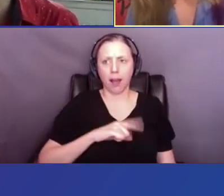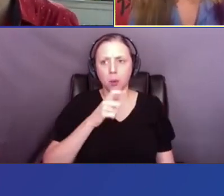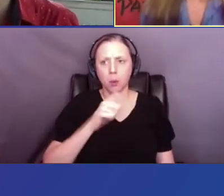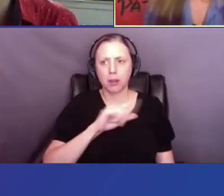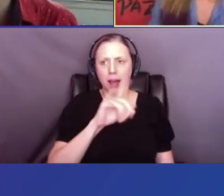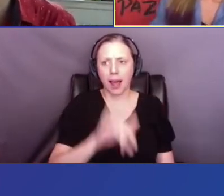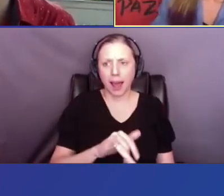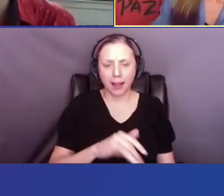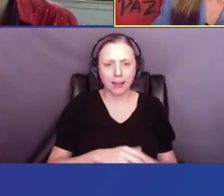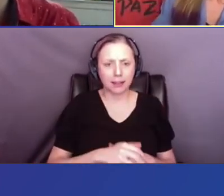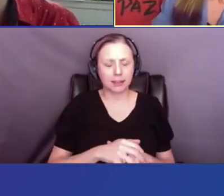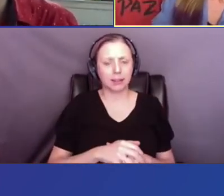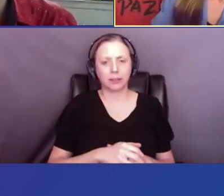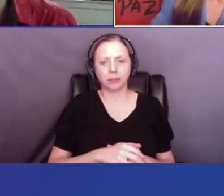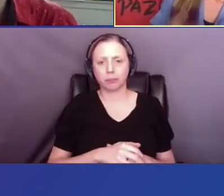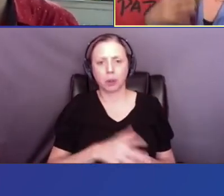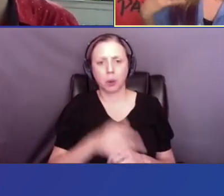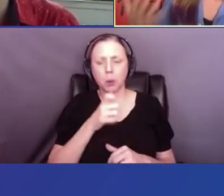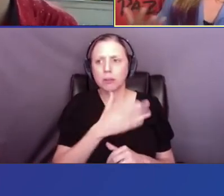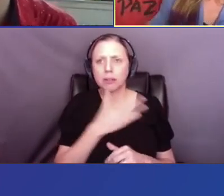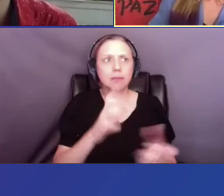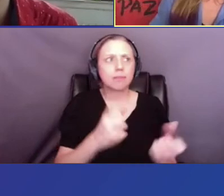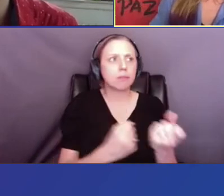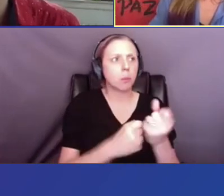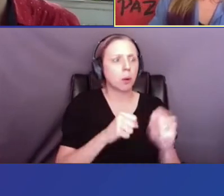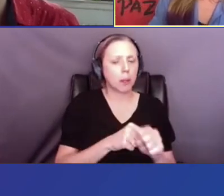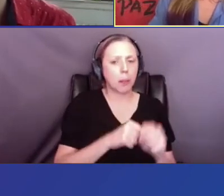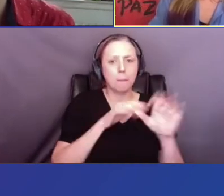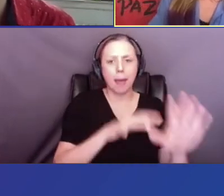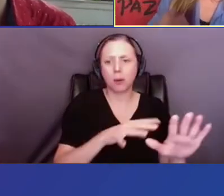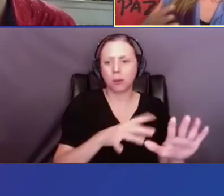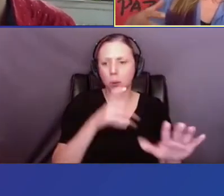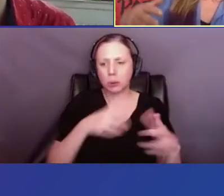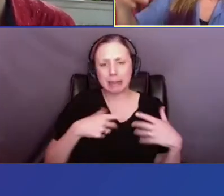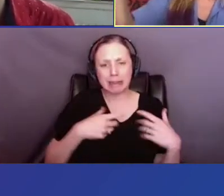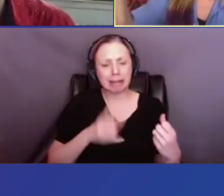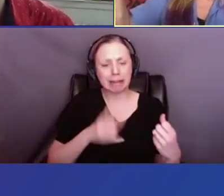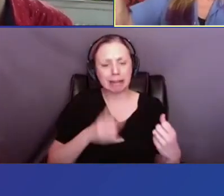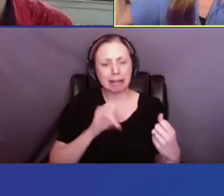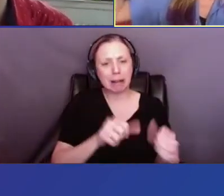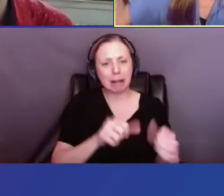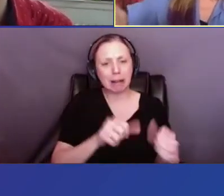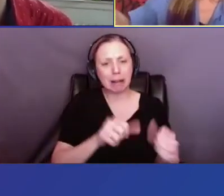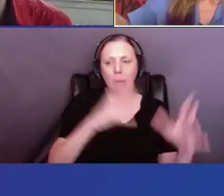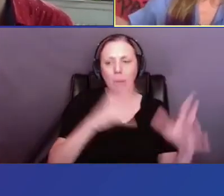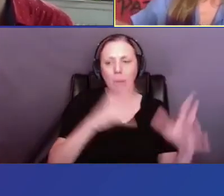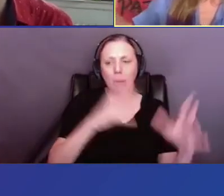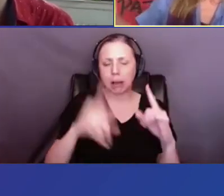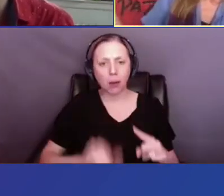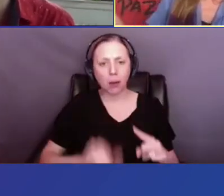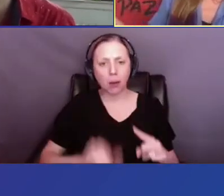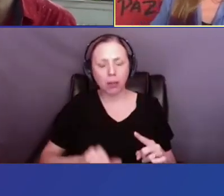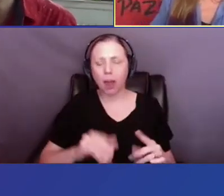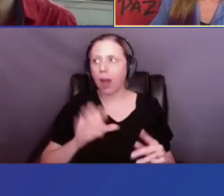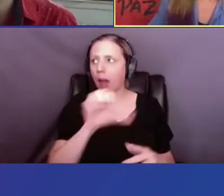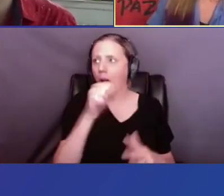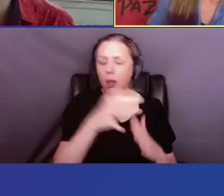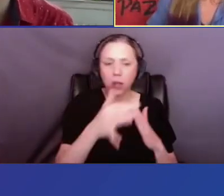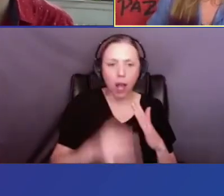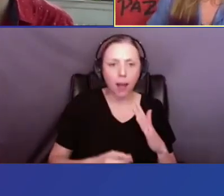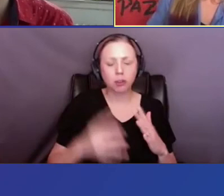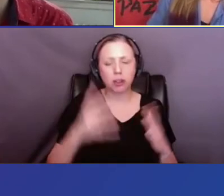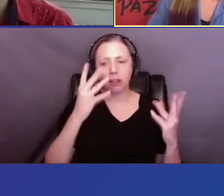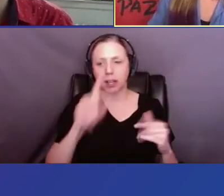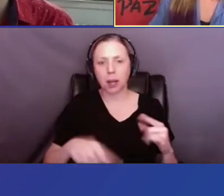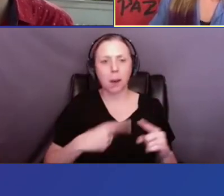alpine background, so hearing a mountain and thinking about there comes this other object on top of this